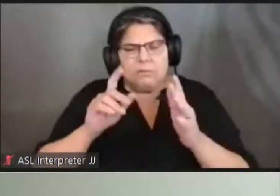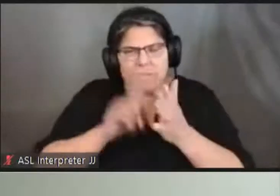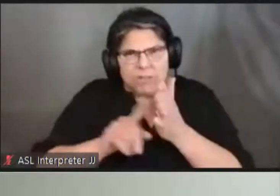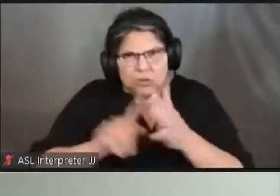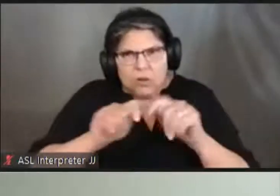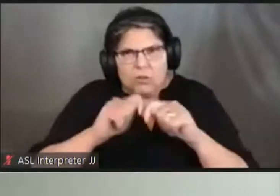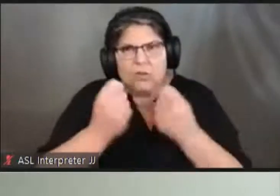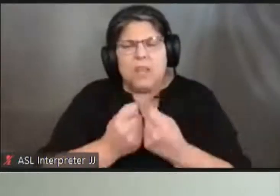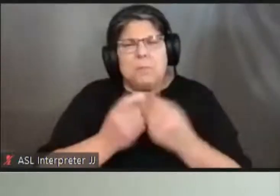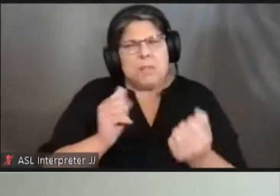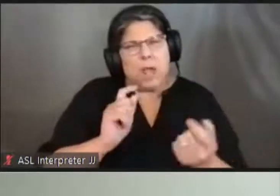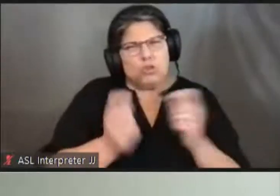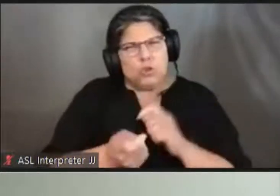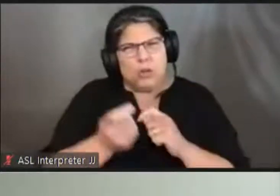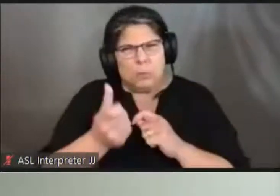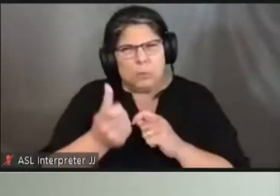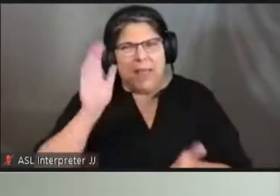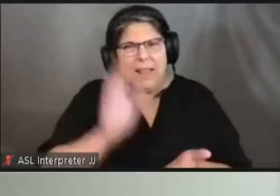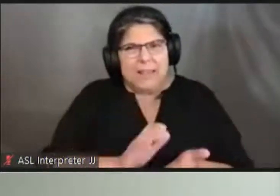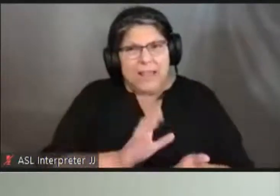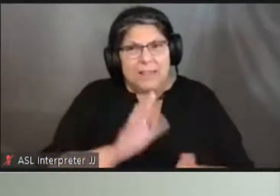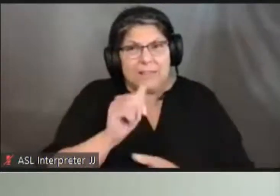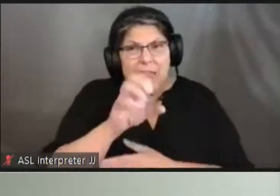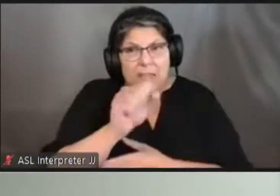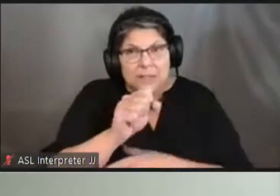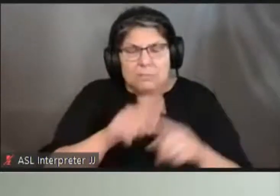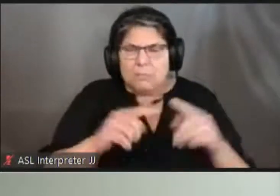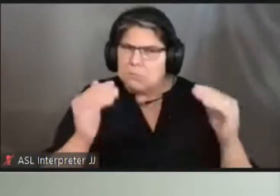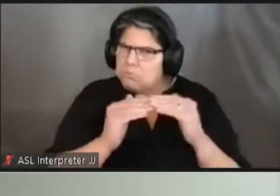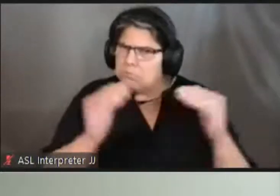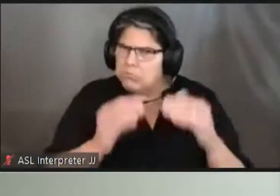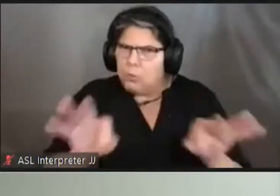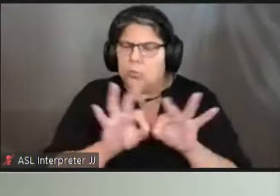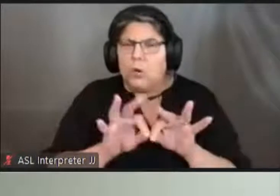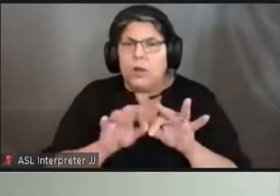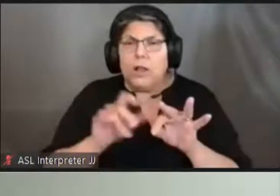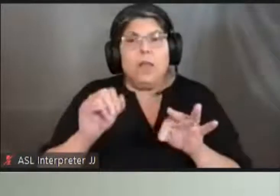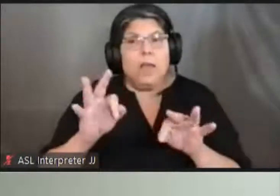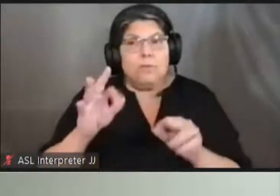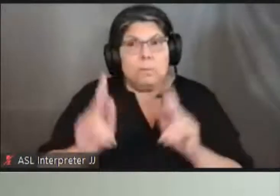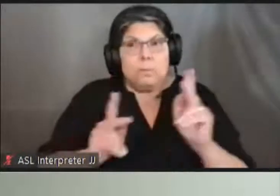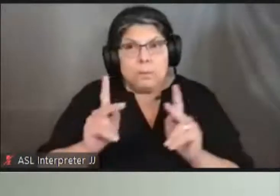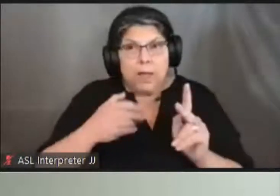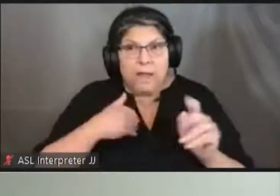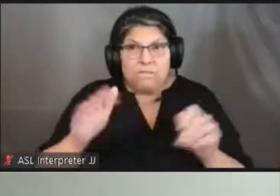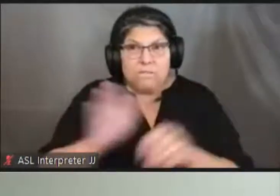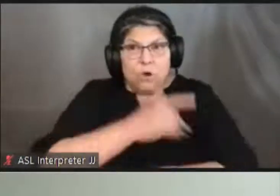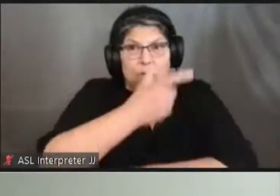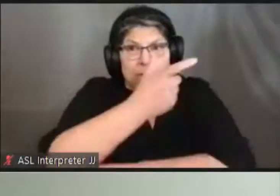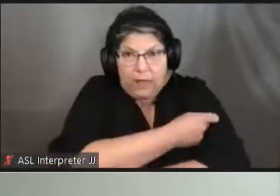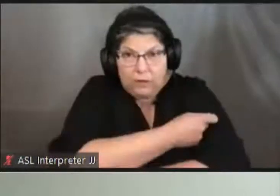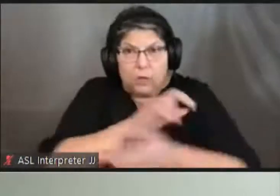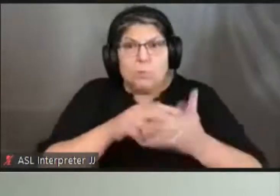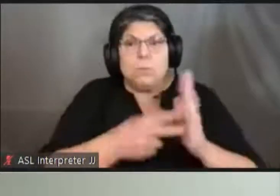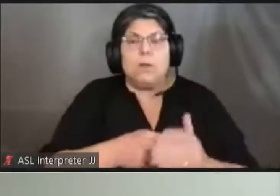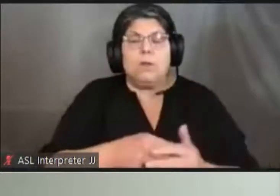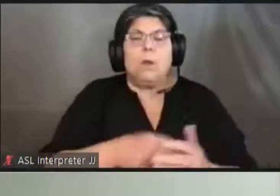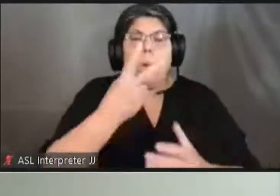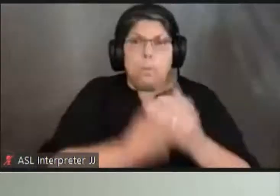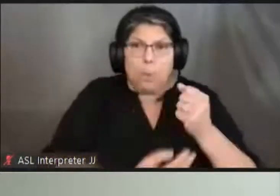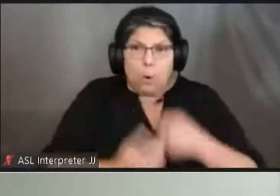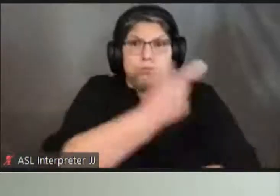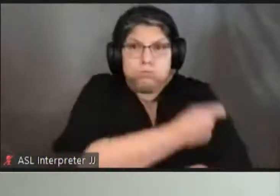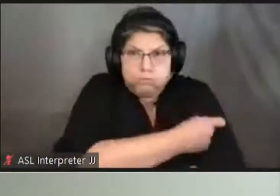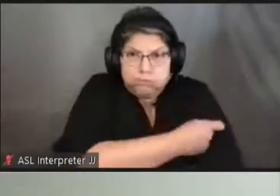cases, but just as important as earlier. If fully vaccinated, 2 weeks past the final dose,